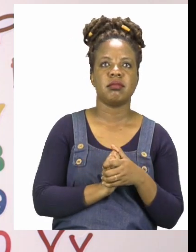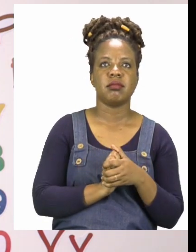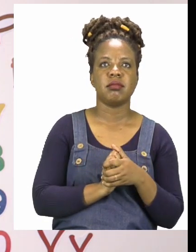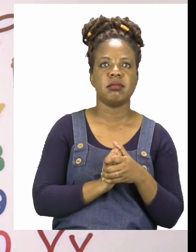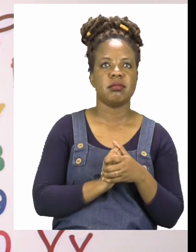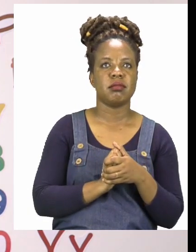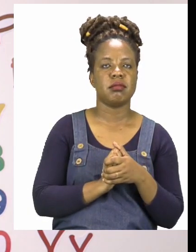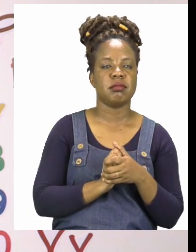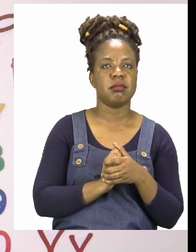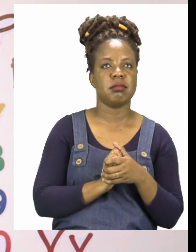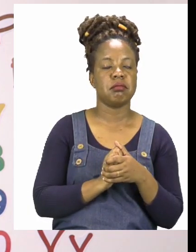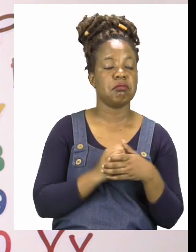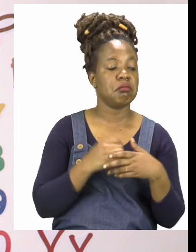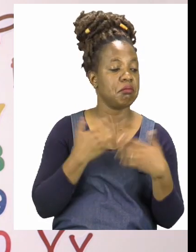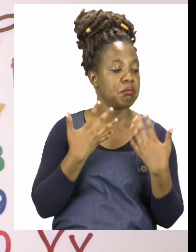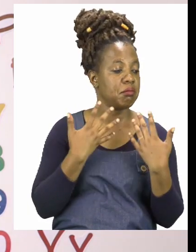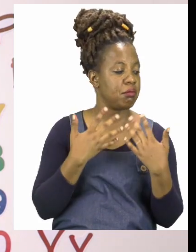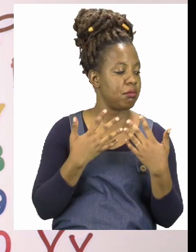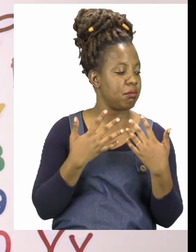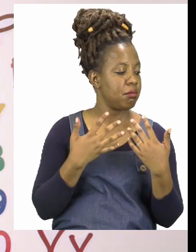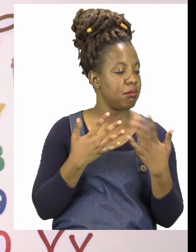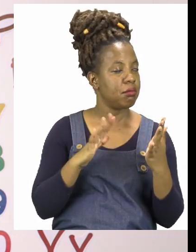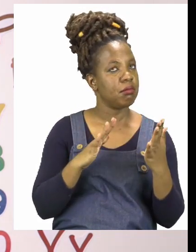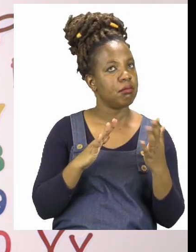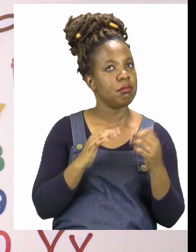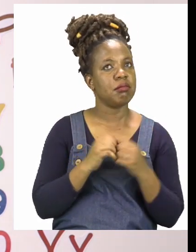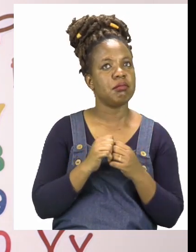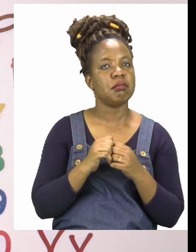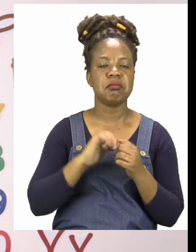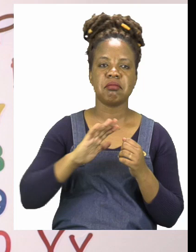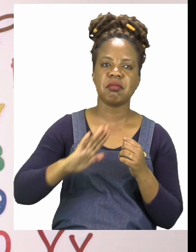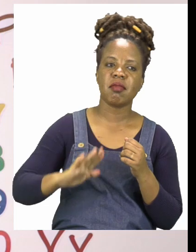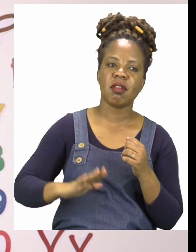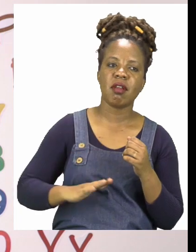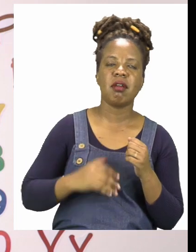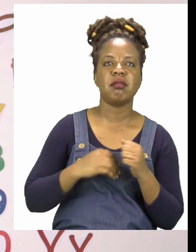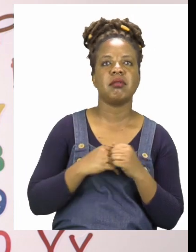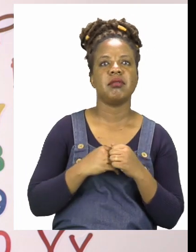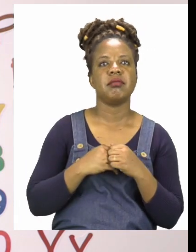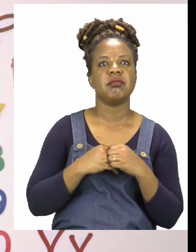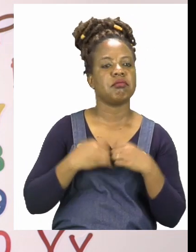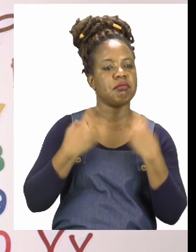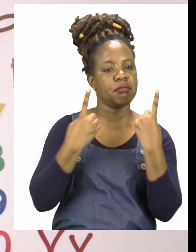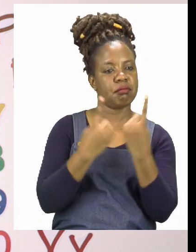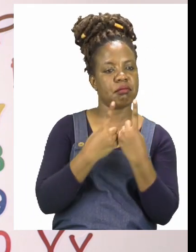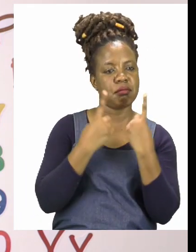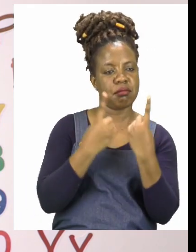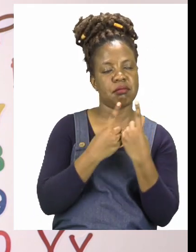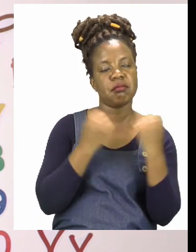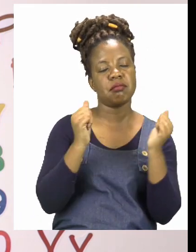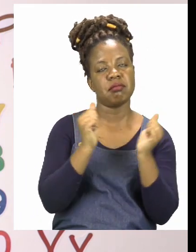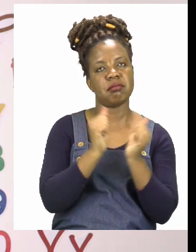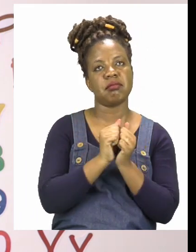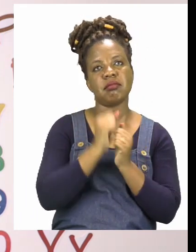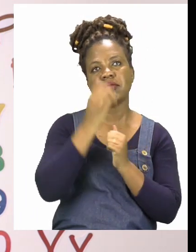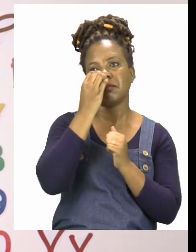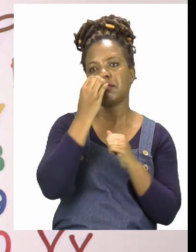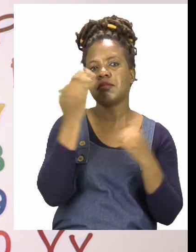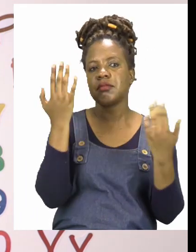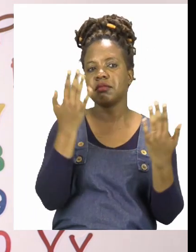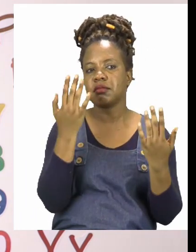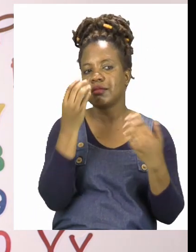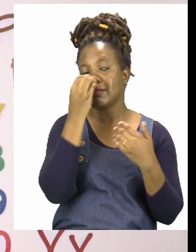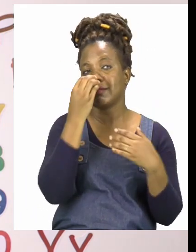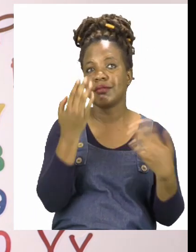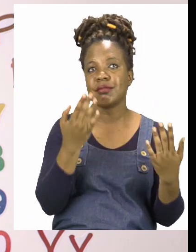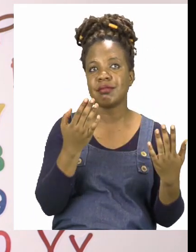Now that we are done, I want to have some fun with Sashi, but I don't know where he is today. Sashi?